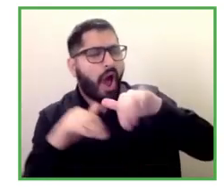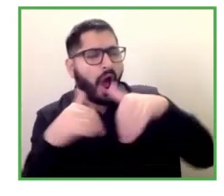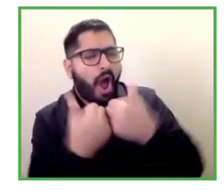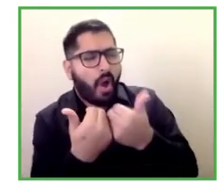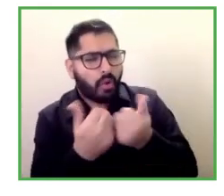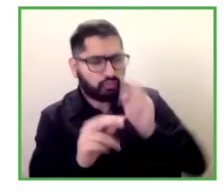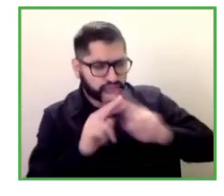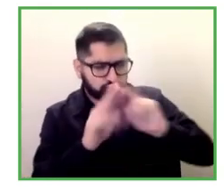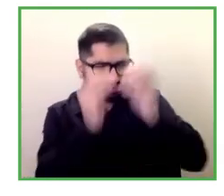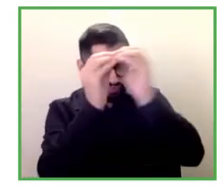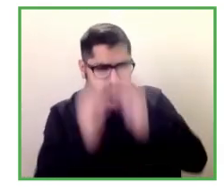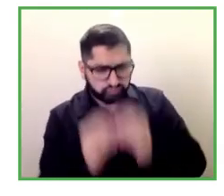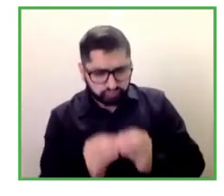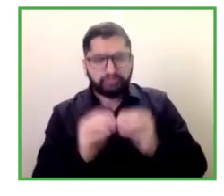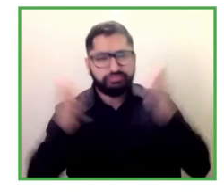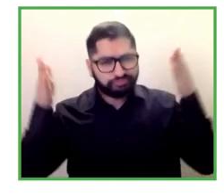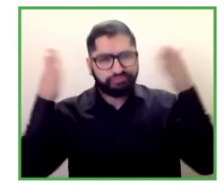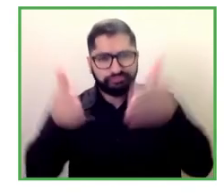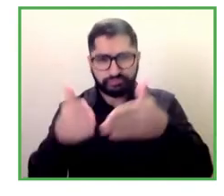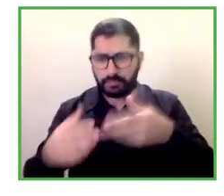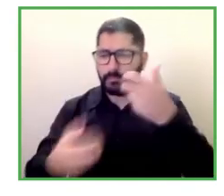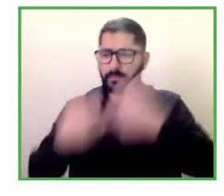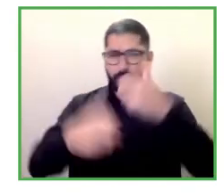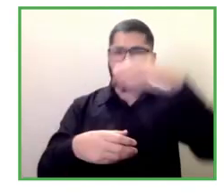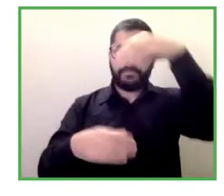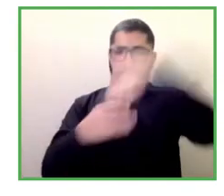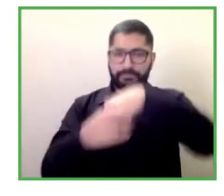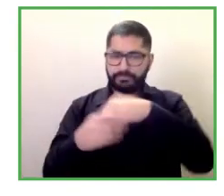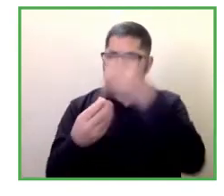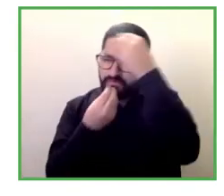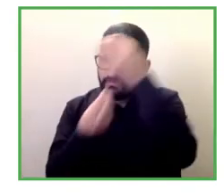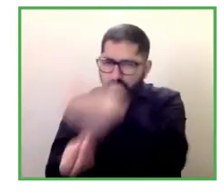United States when you work with local governments?